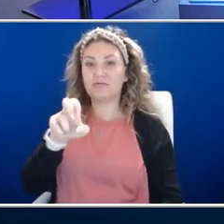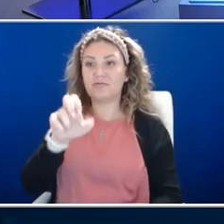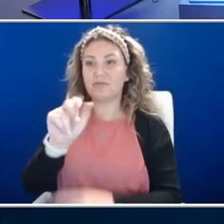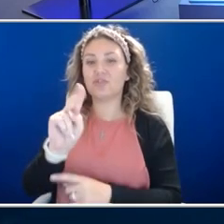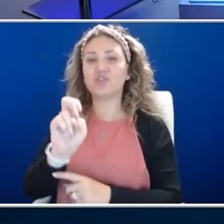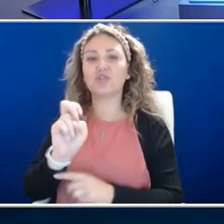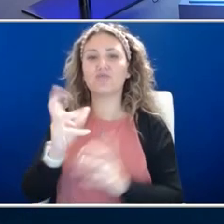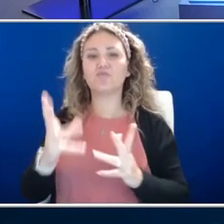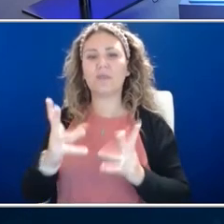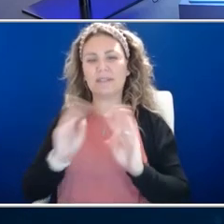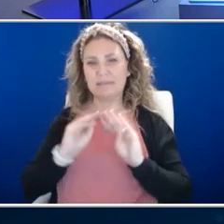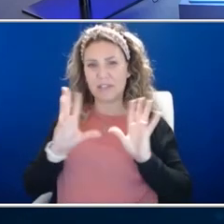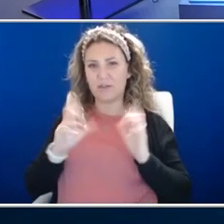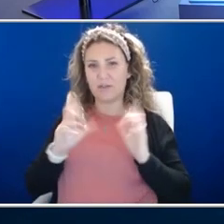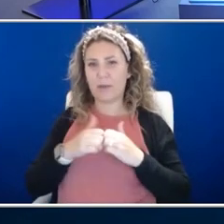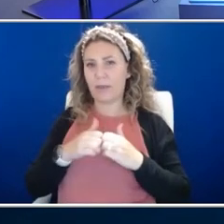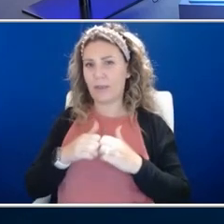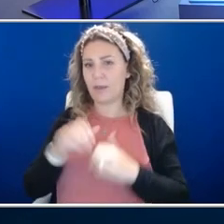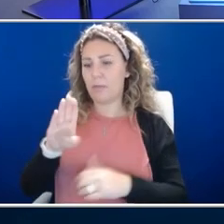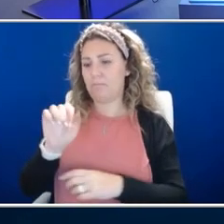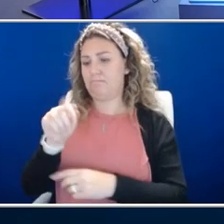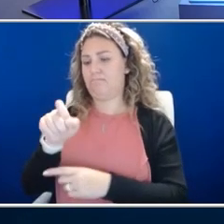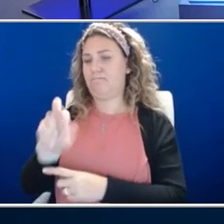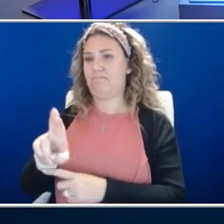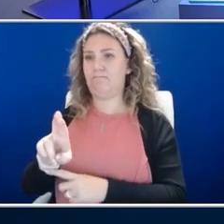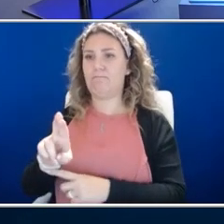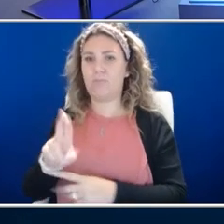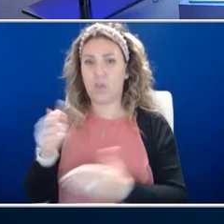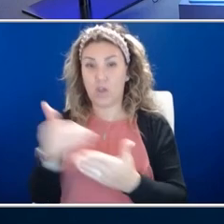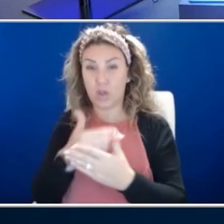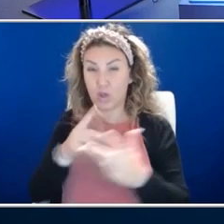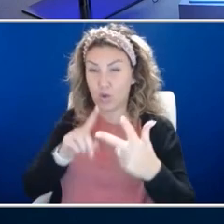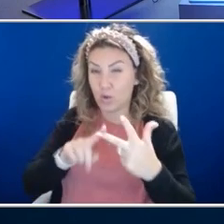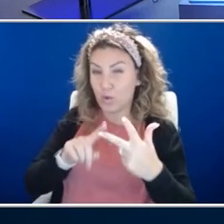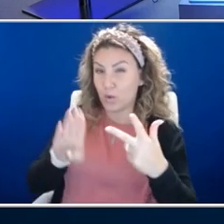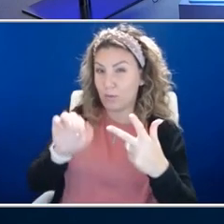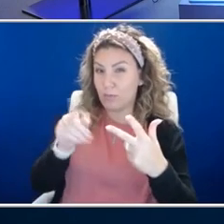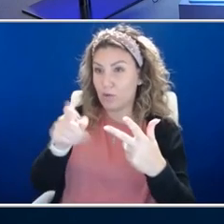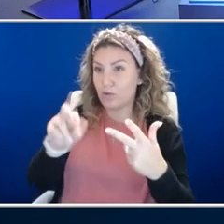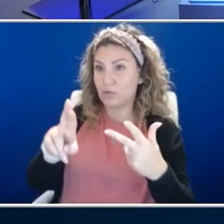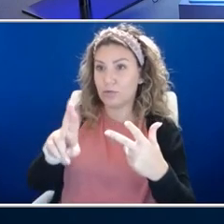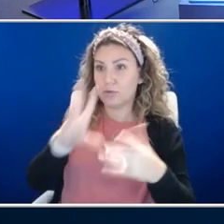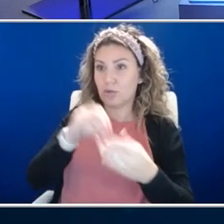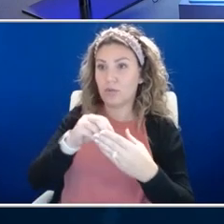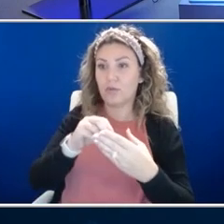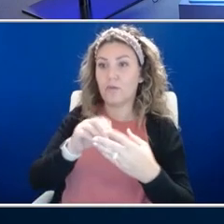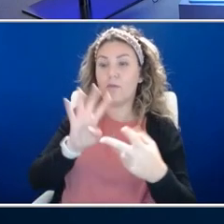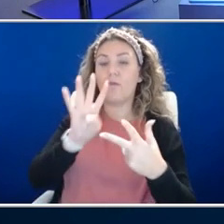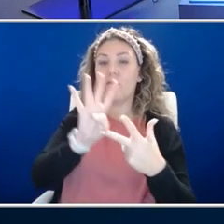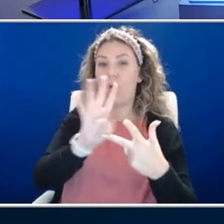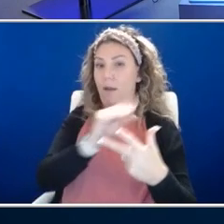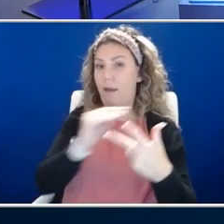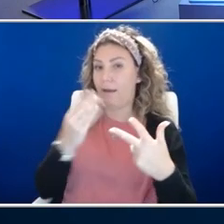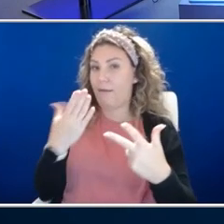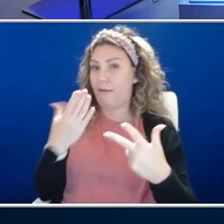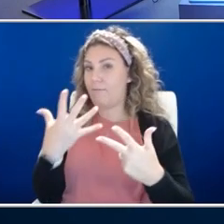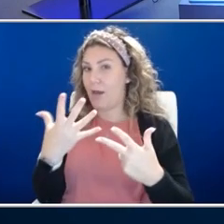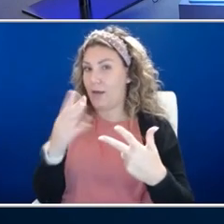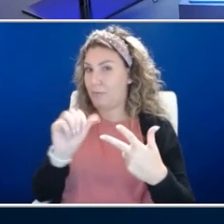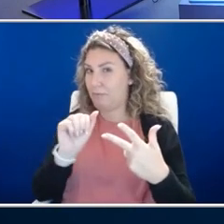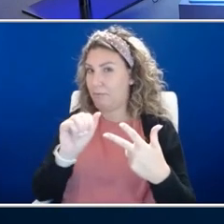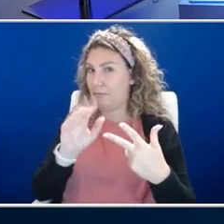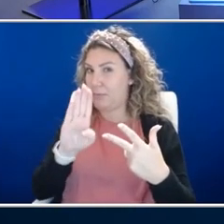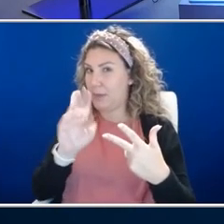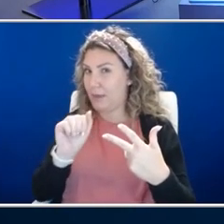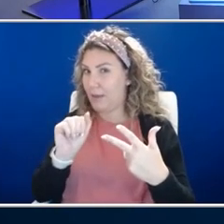on the booster. Gene wants to know, do the new boosters include BA4 and 5? It's a mix of both BA4 and BA5,